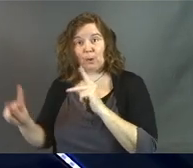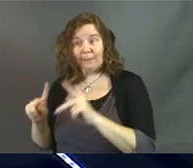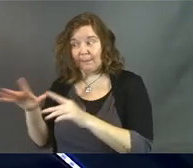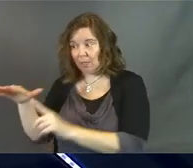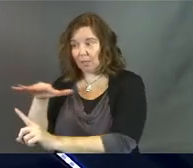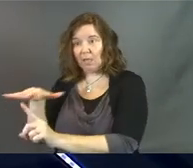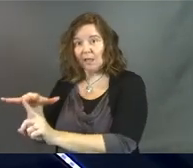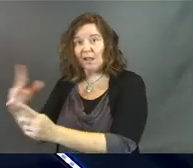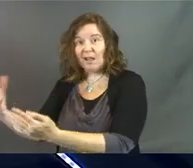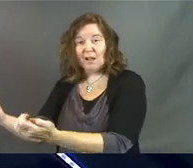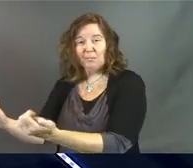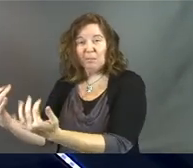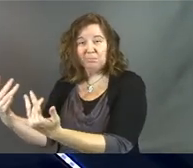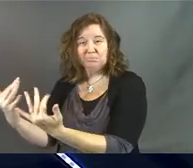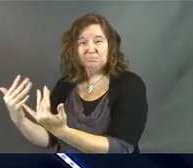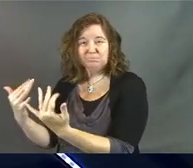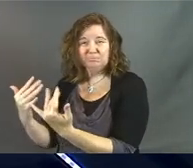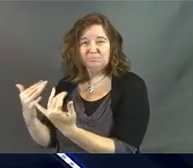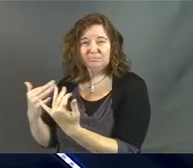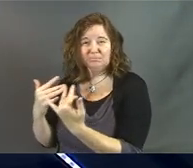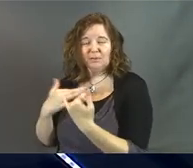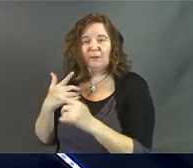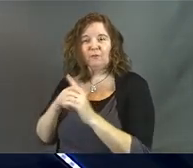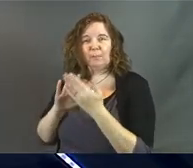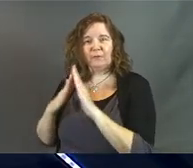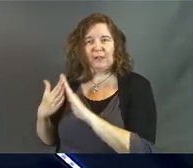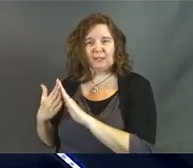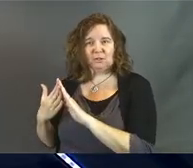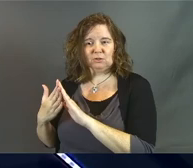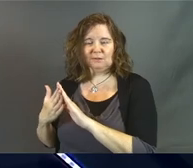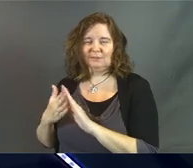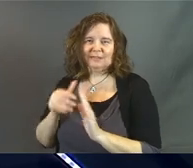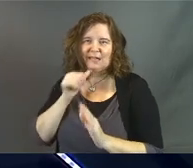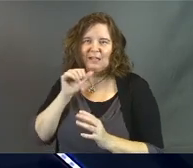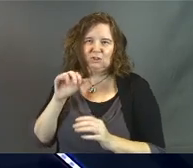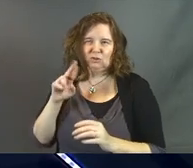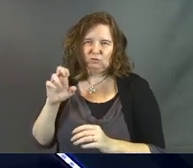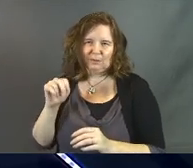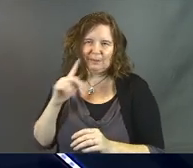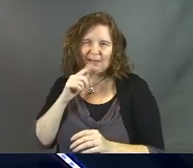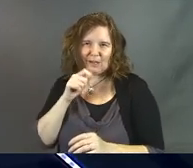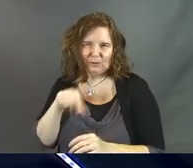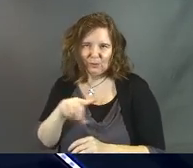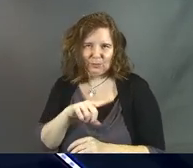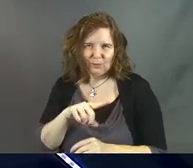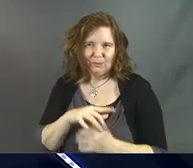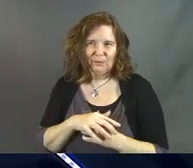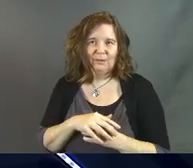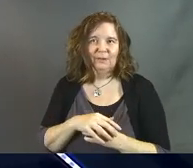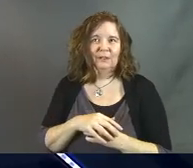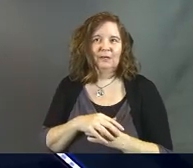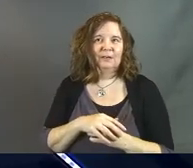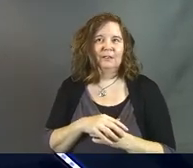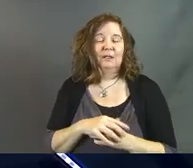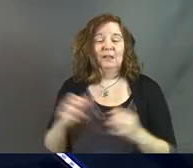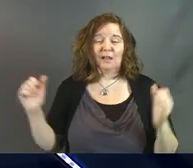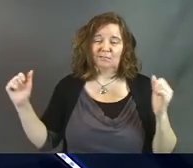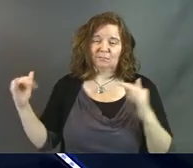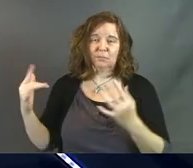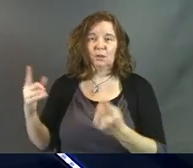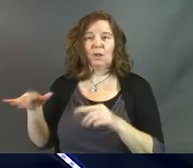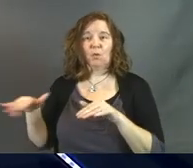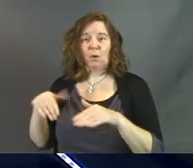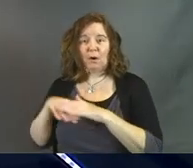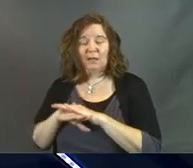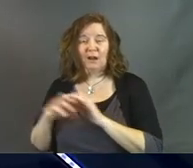people came streaming from the village. Not streaming, not you guys. They came streaming, they came